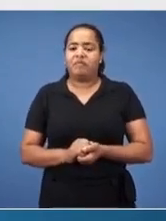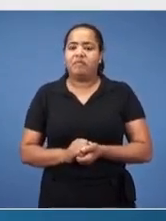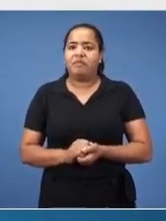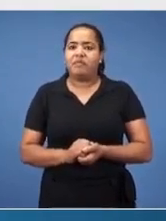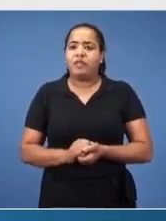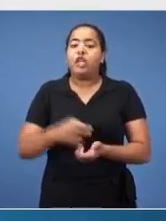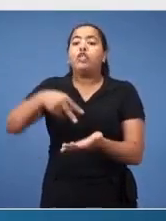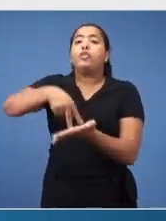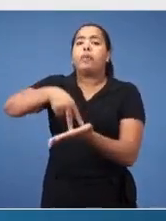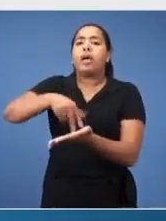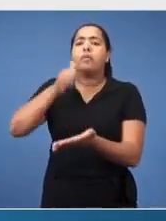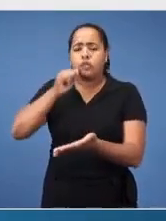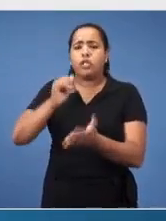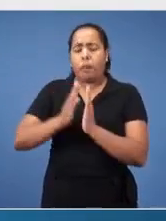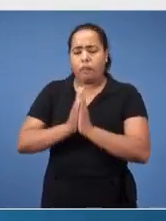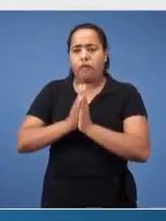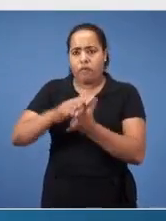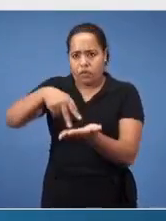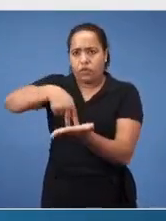Stand up, sister.